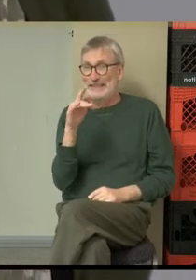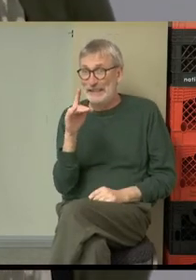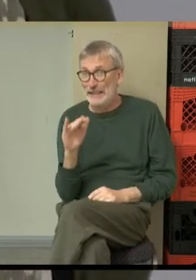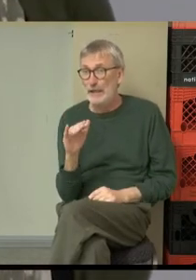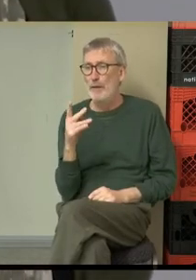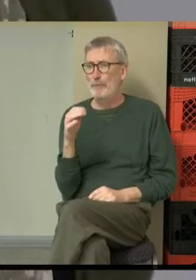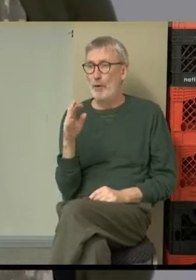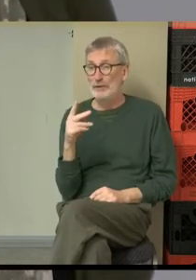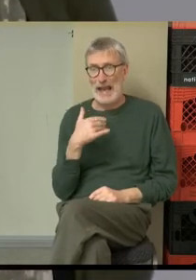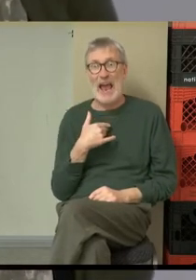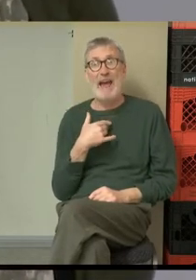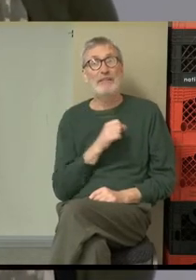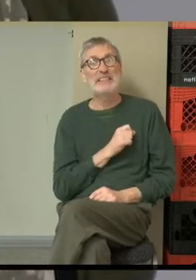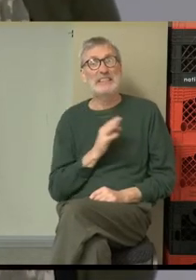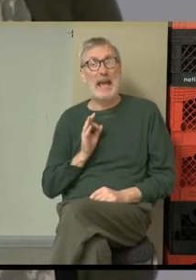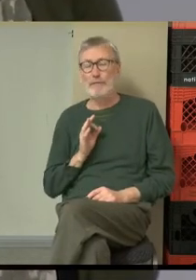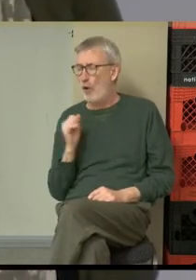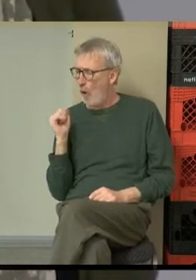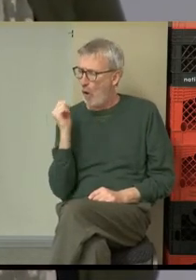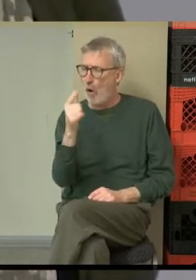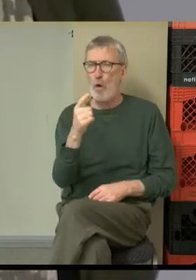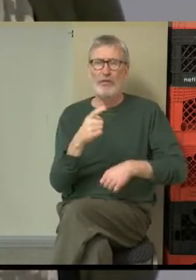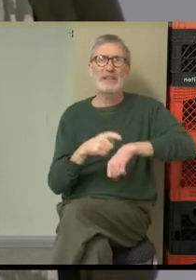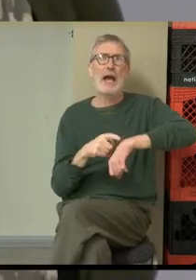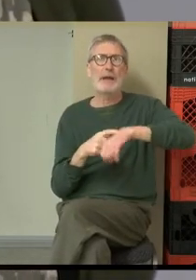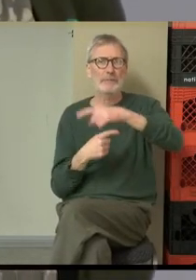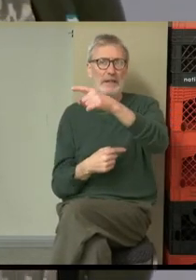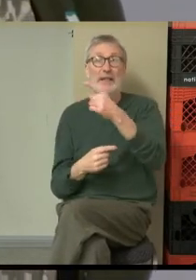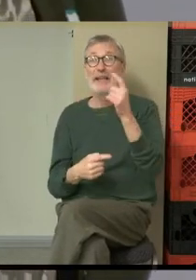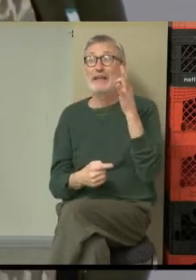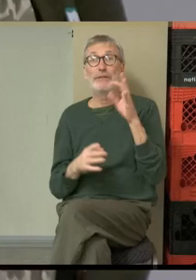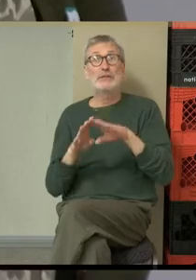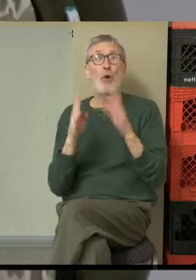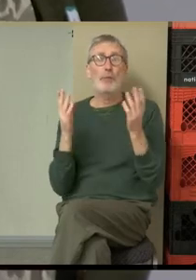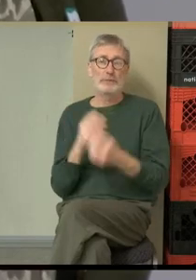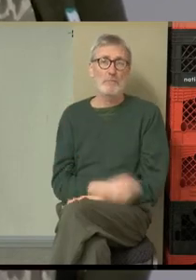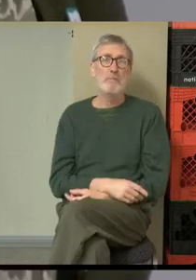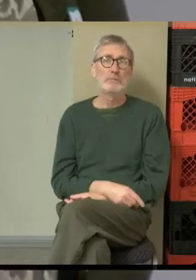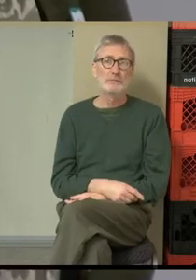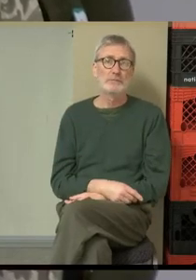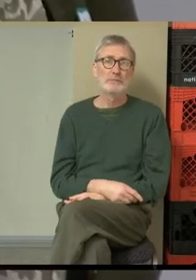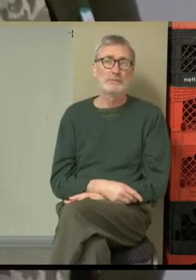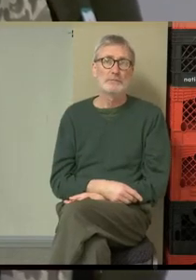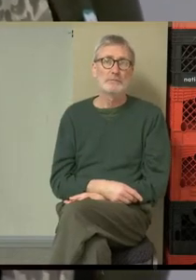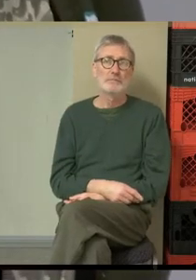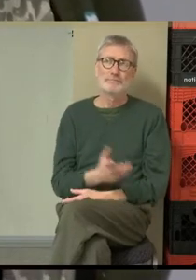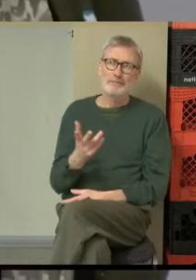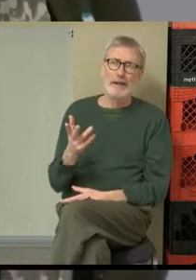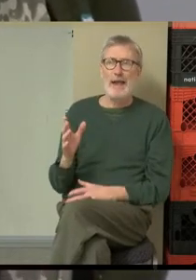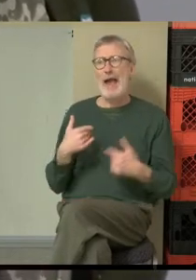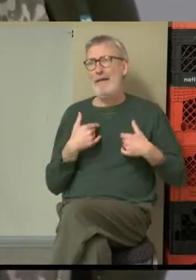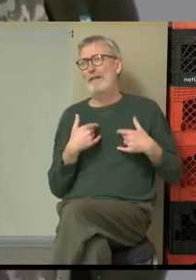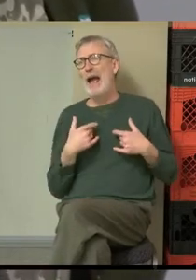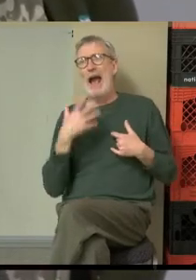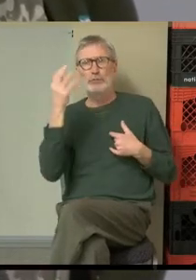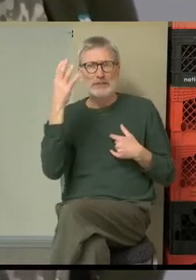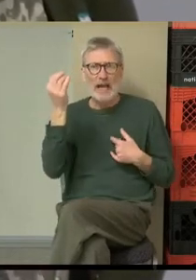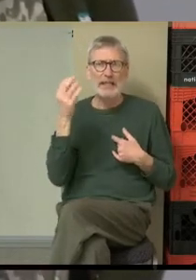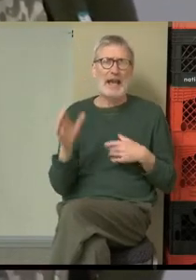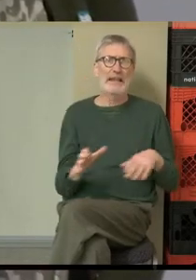has staff during all hours that Ammon Rec Center is open. I know they facilitate some activities outside as